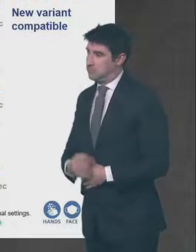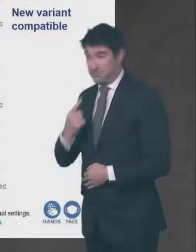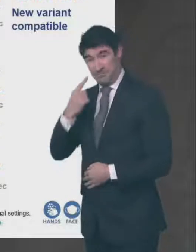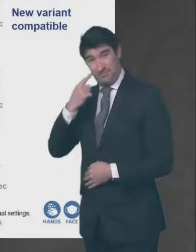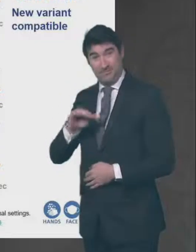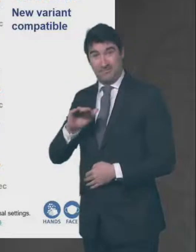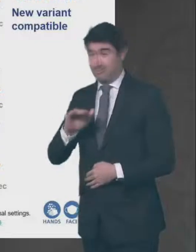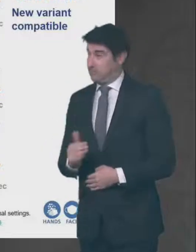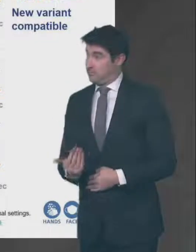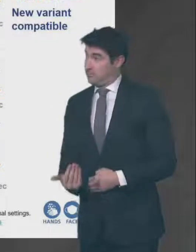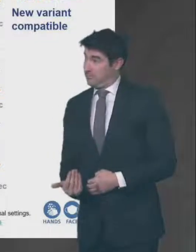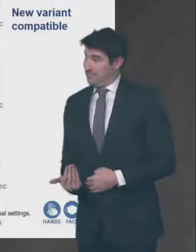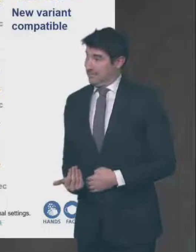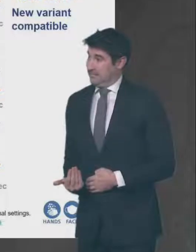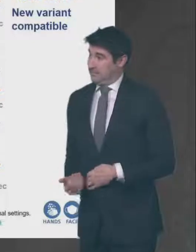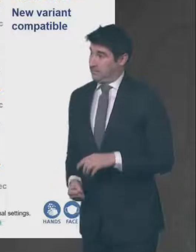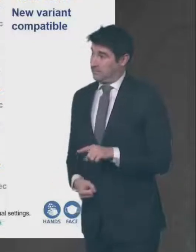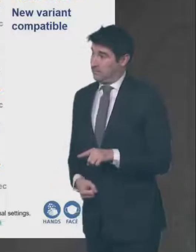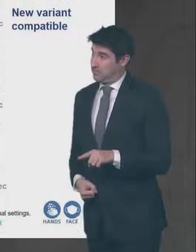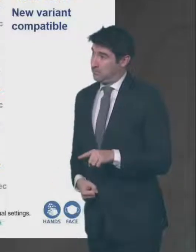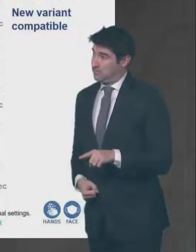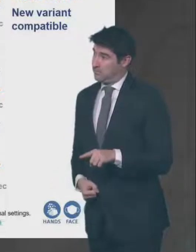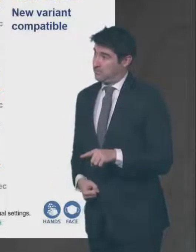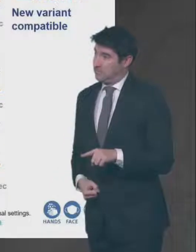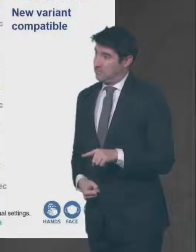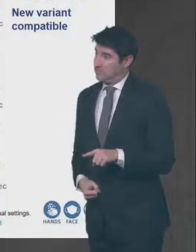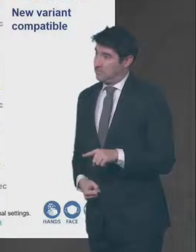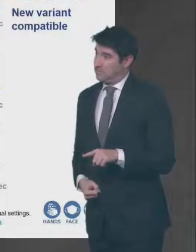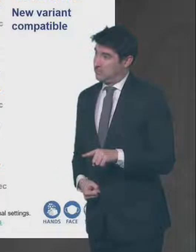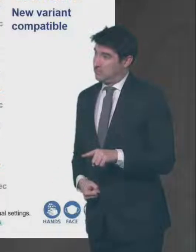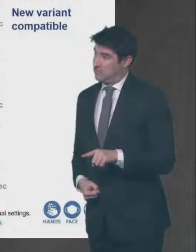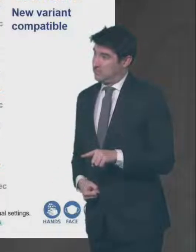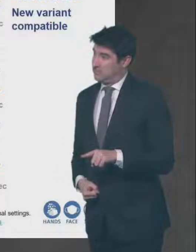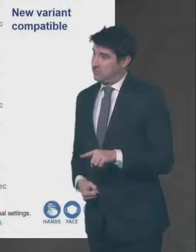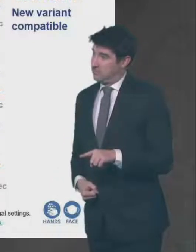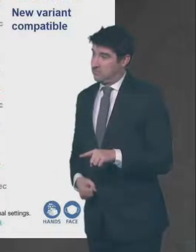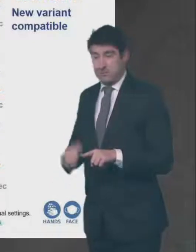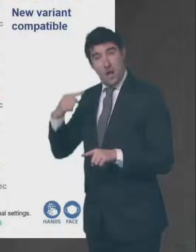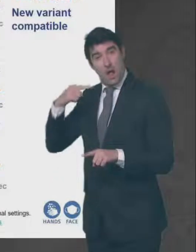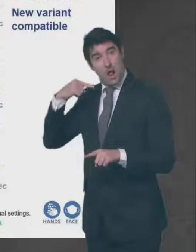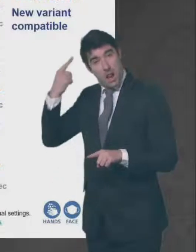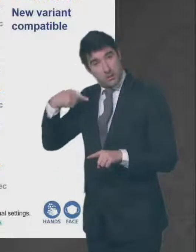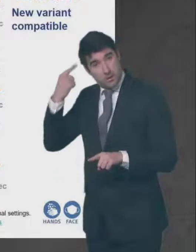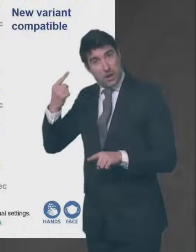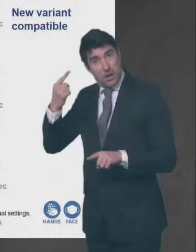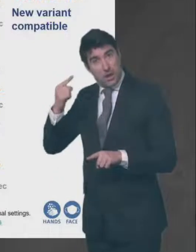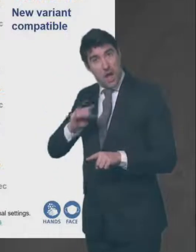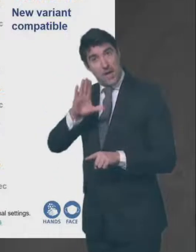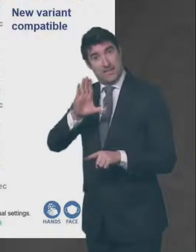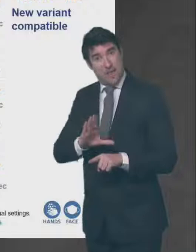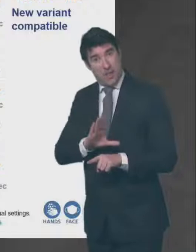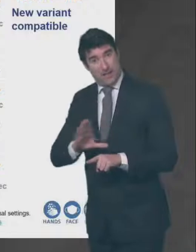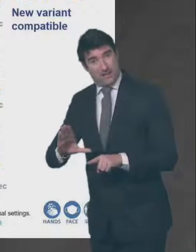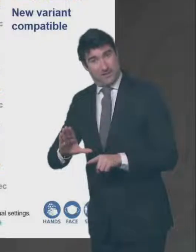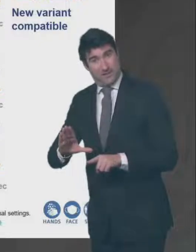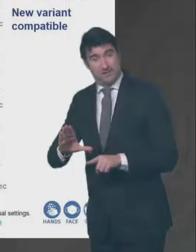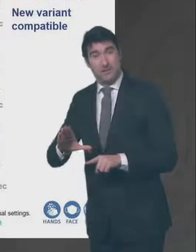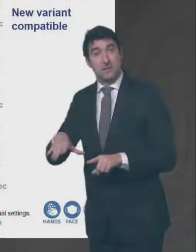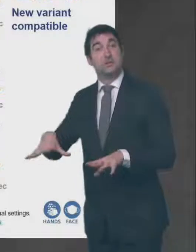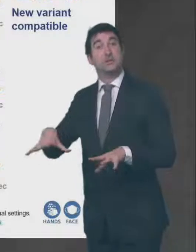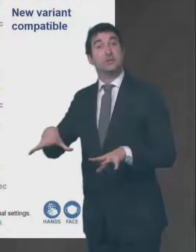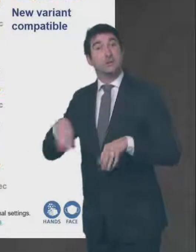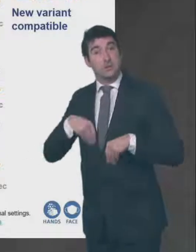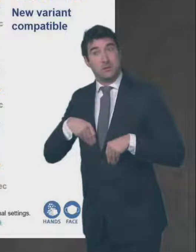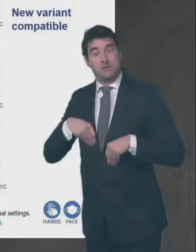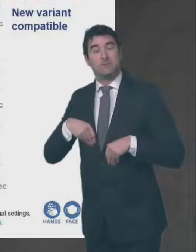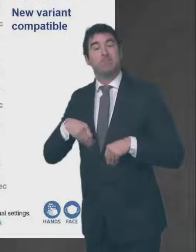hospital admissions, you can see that in terms of the percentage testing positive for the virus, the percentage